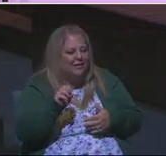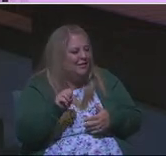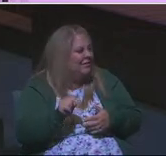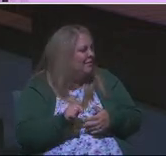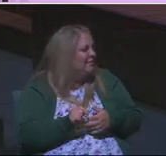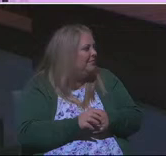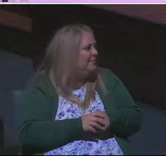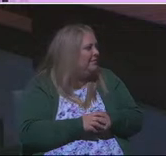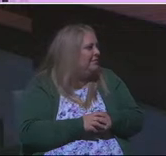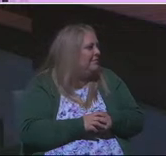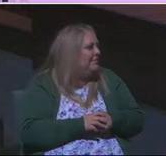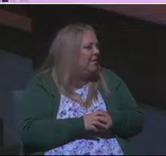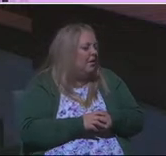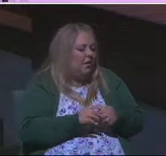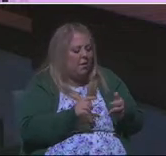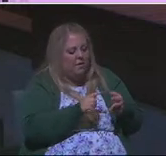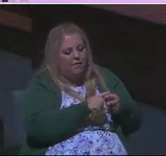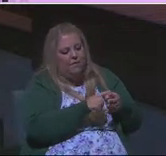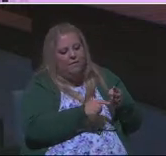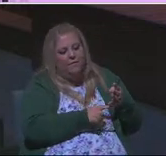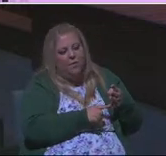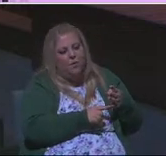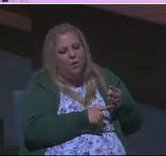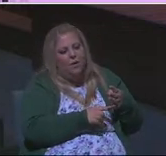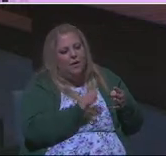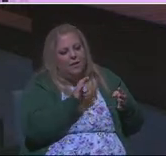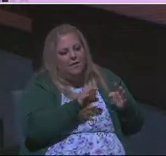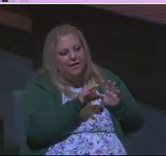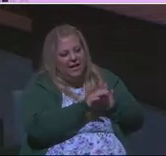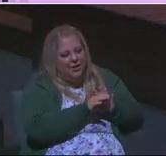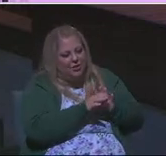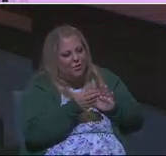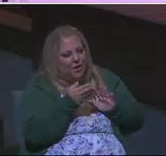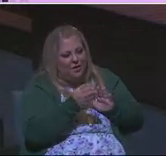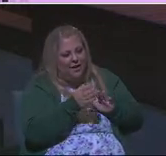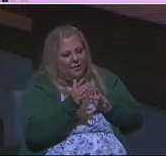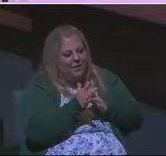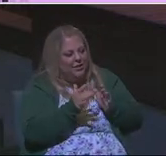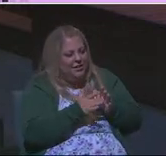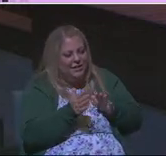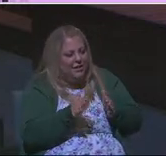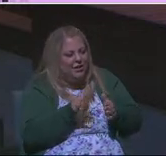I want you to know that all four of those characters were there when Jesus rose from the... that's not true. Okay, here we go.